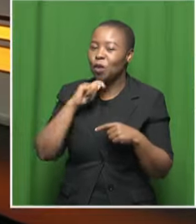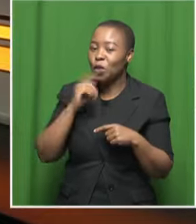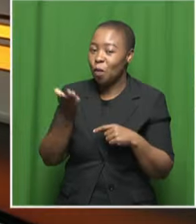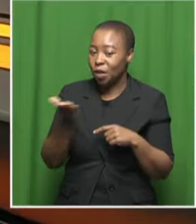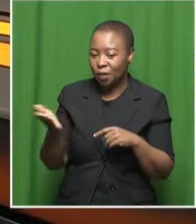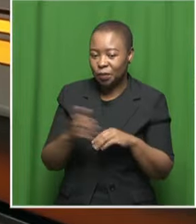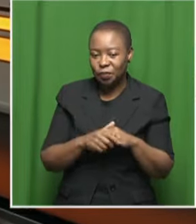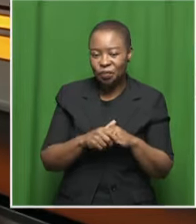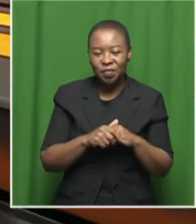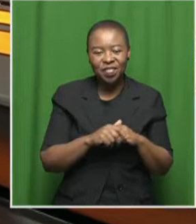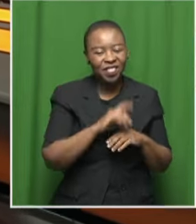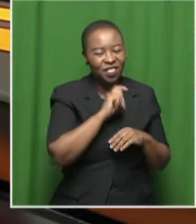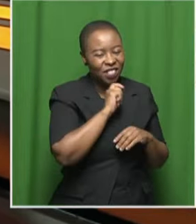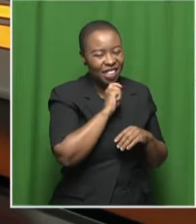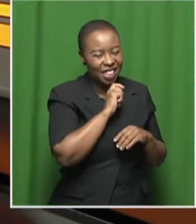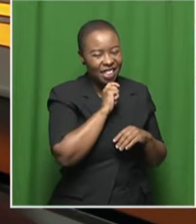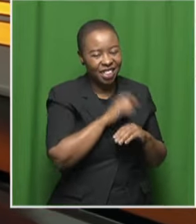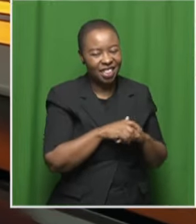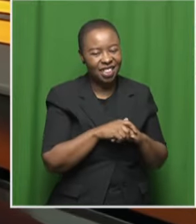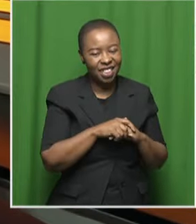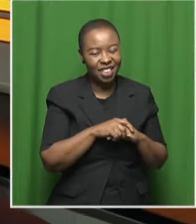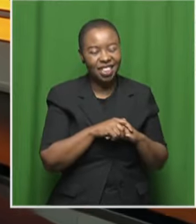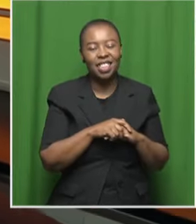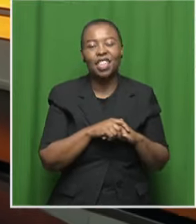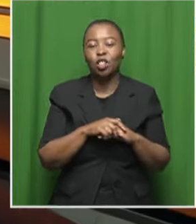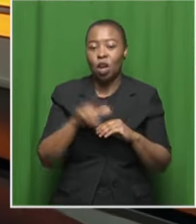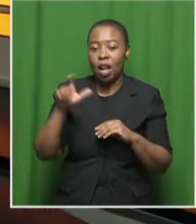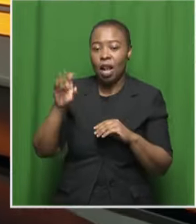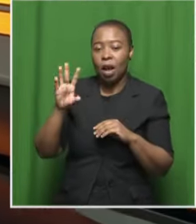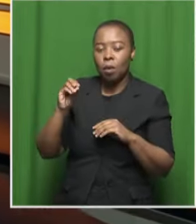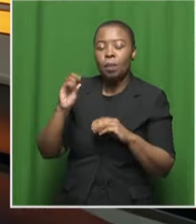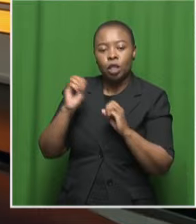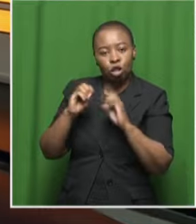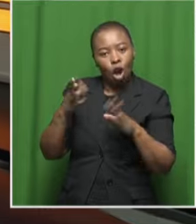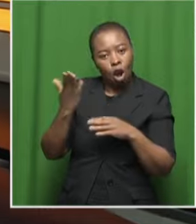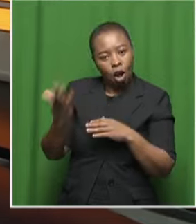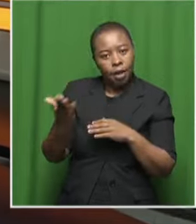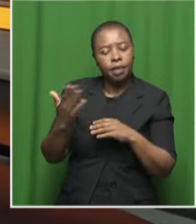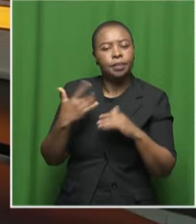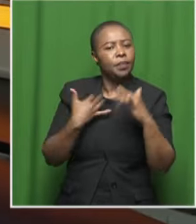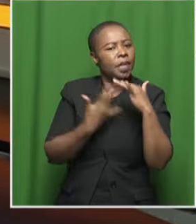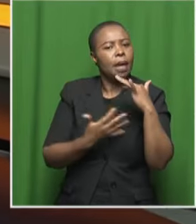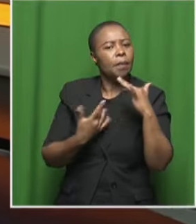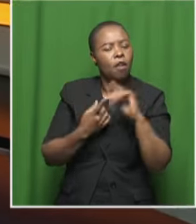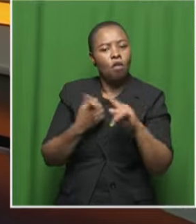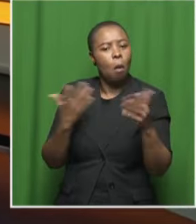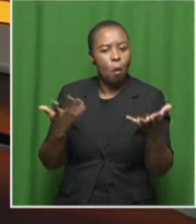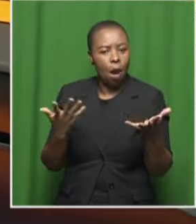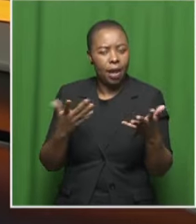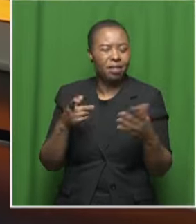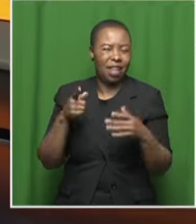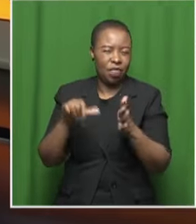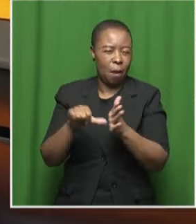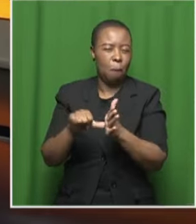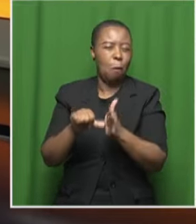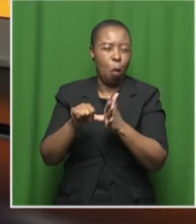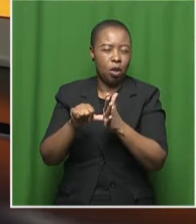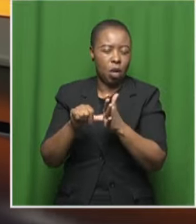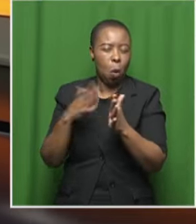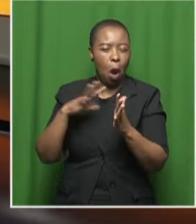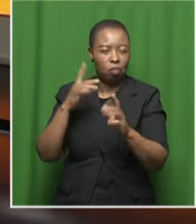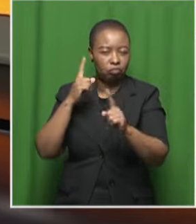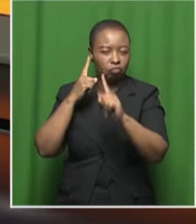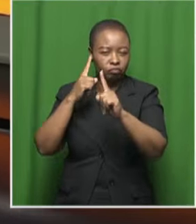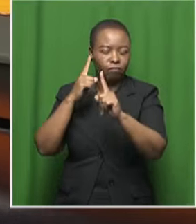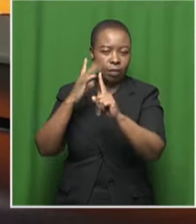hour. Morning. Lebo, let me start with you, the inspiration behind this and the essence of what you're trying to encompass